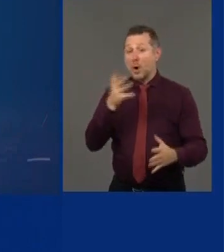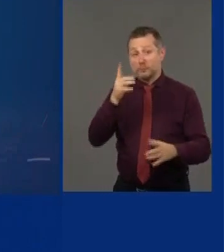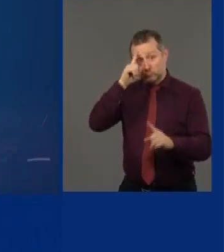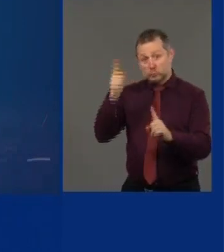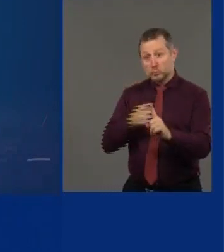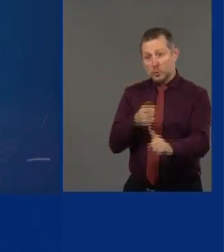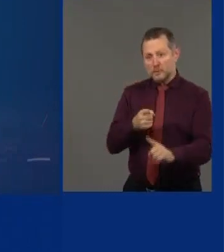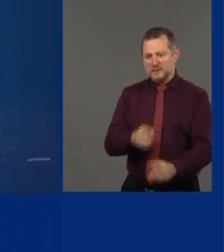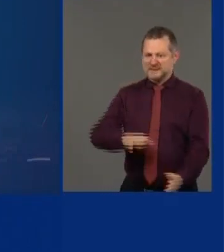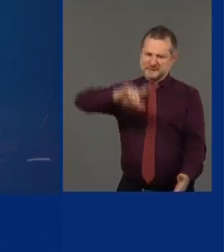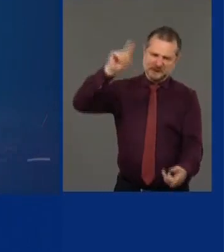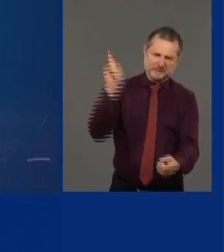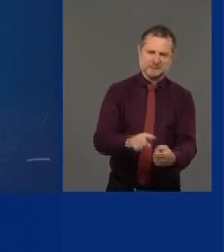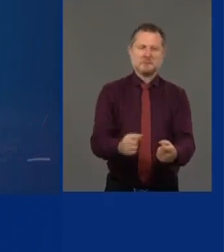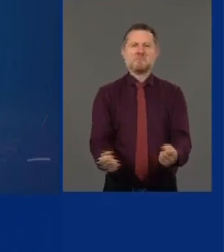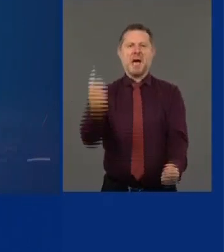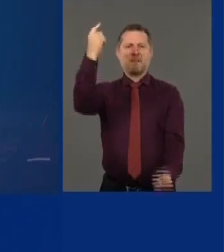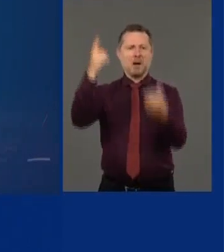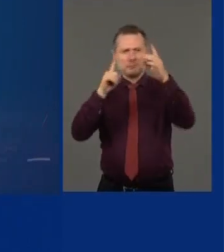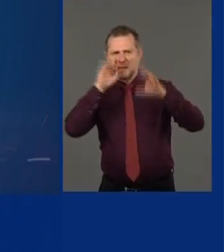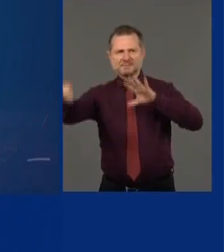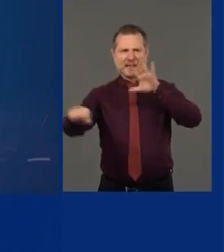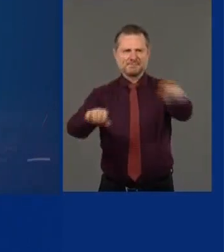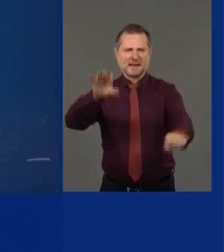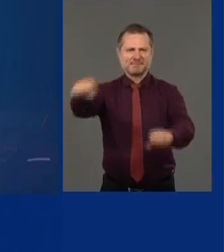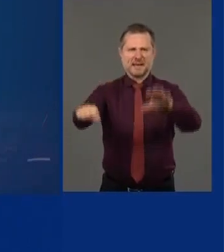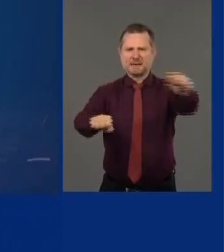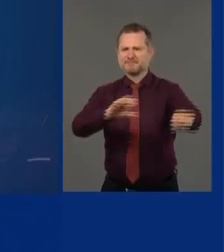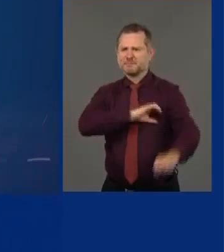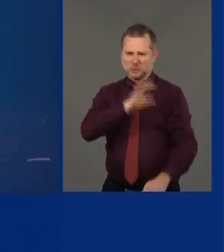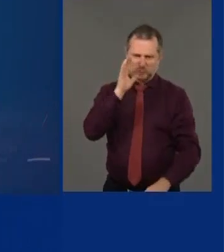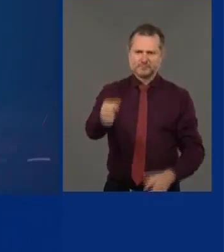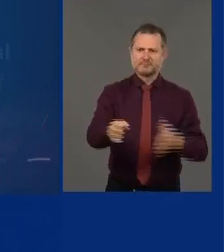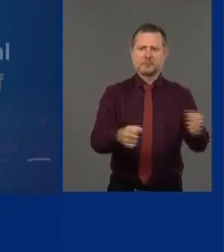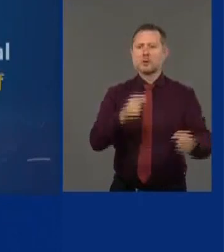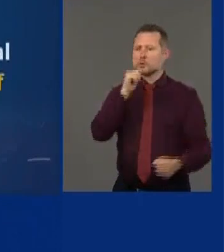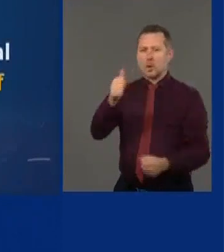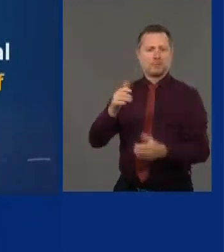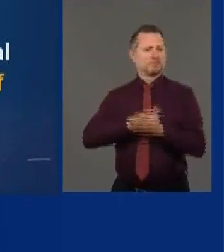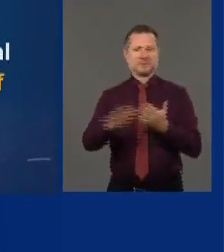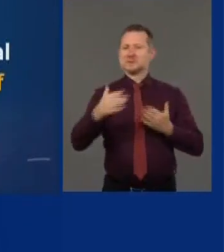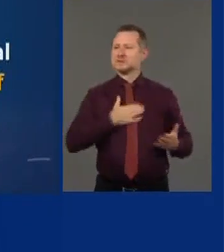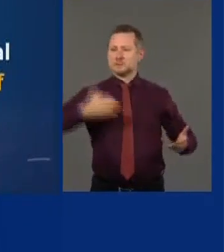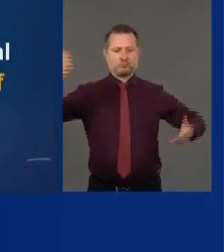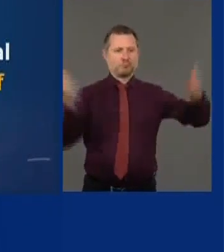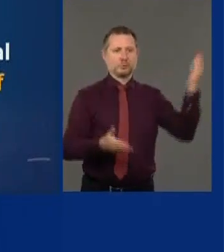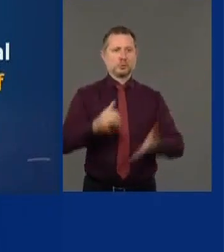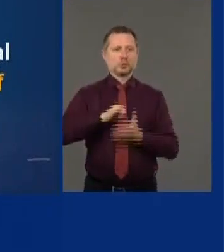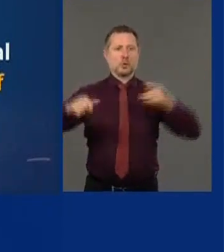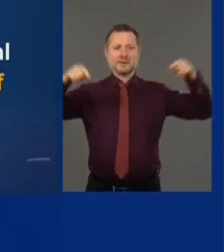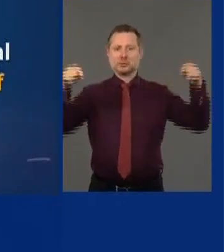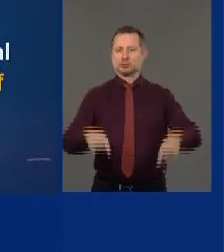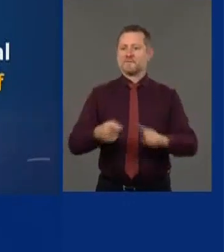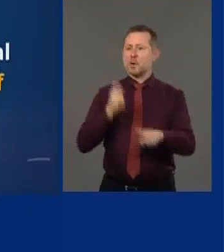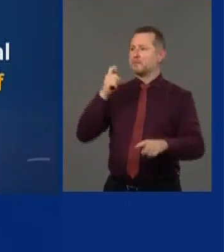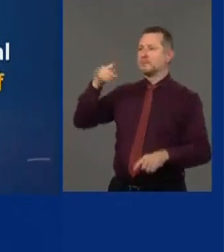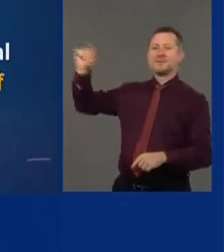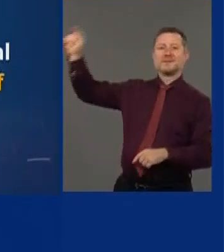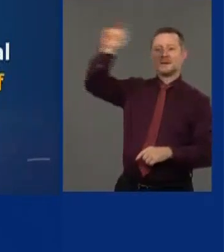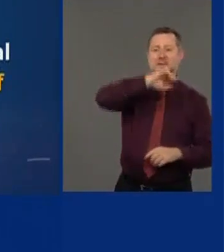from coming into the state in the first place before they get distributed. And I want to thank the